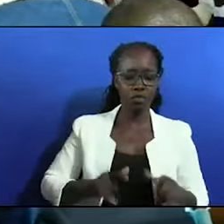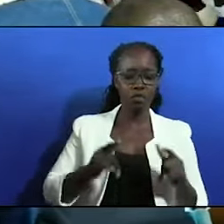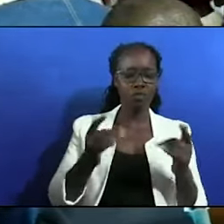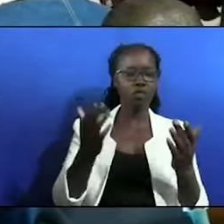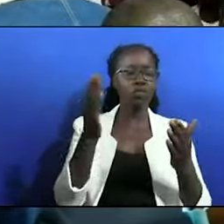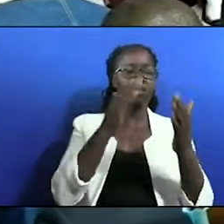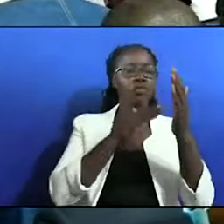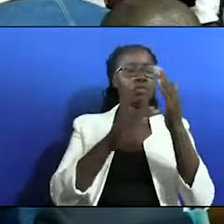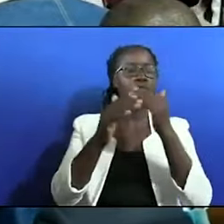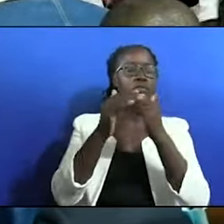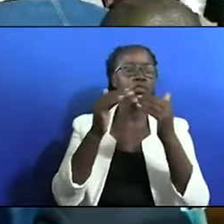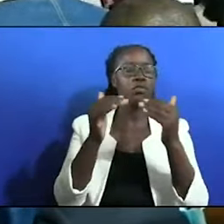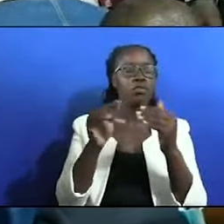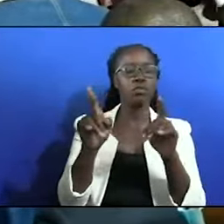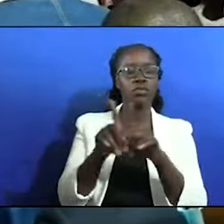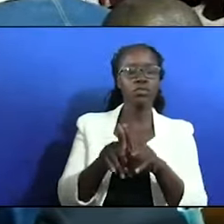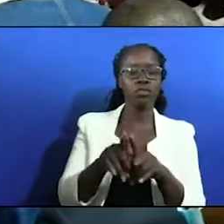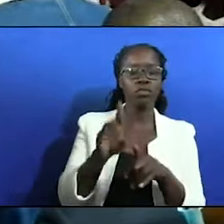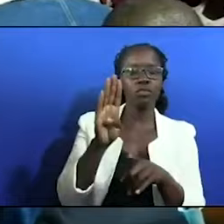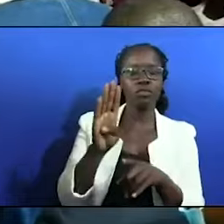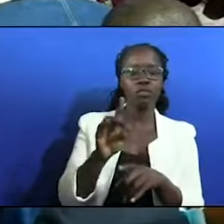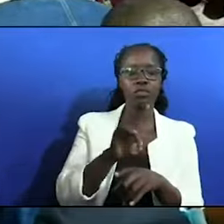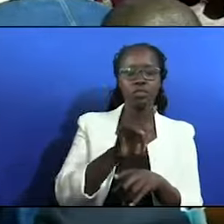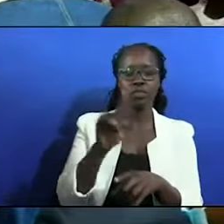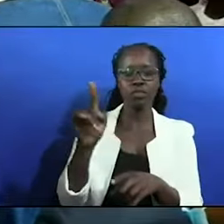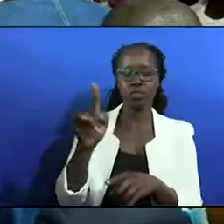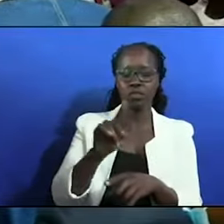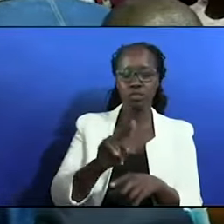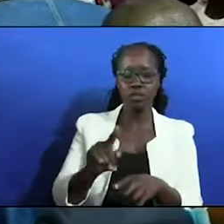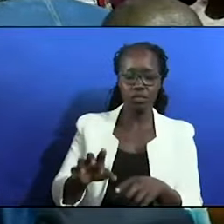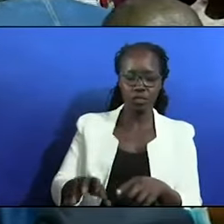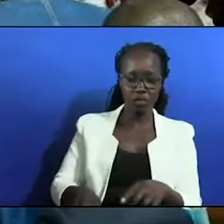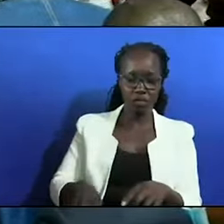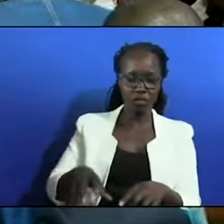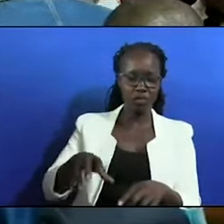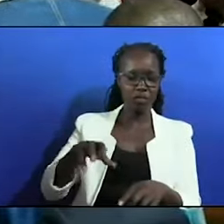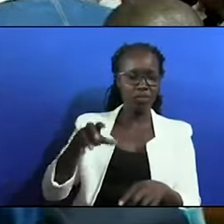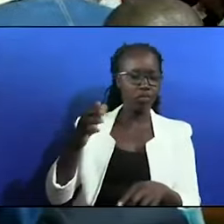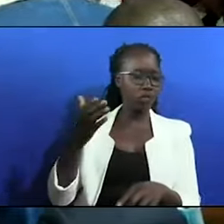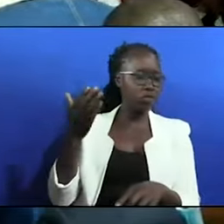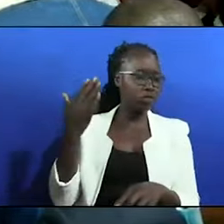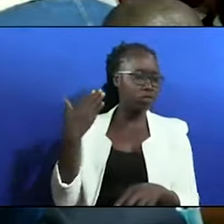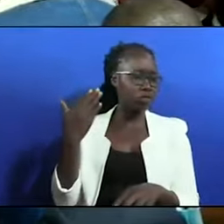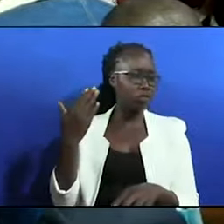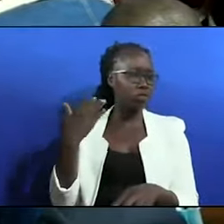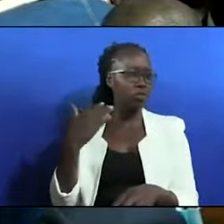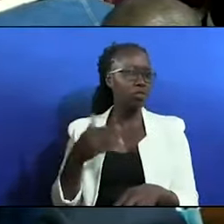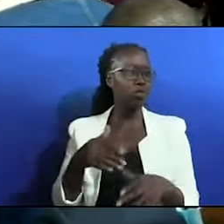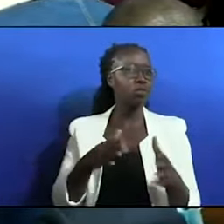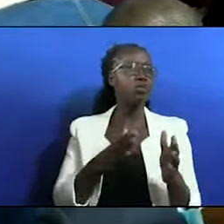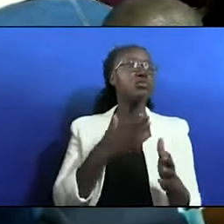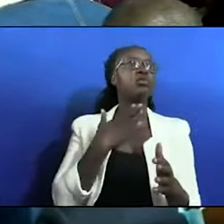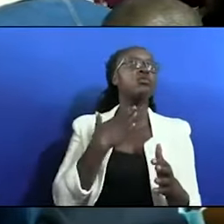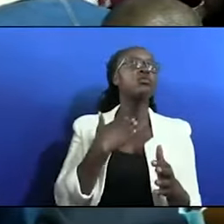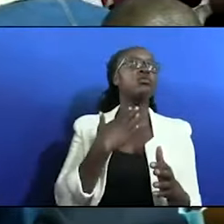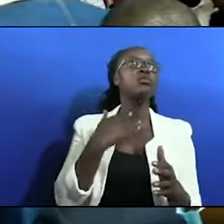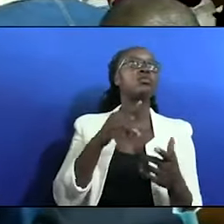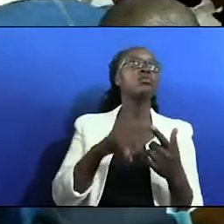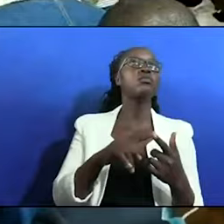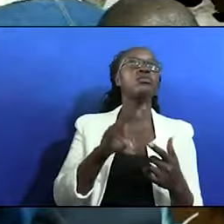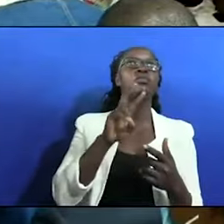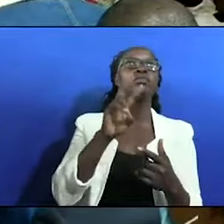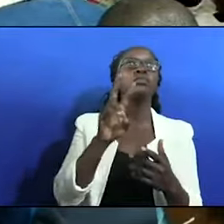mbinguni. Waweza kuwa kama yule Zakayo. Unake usana